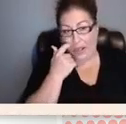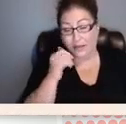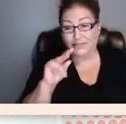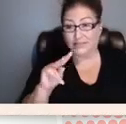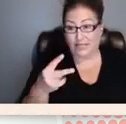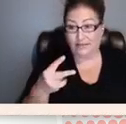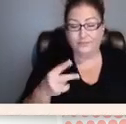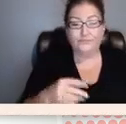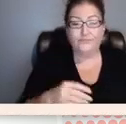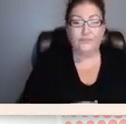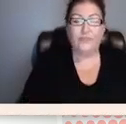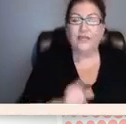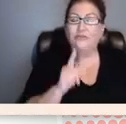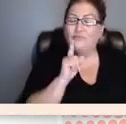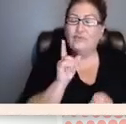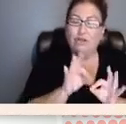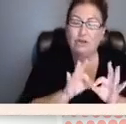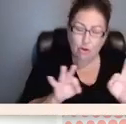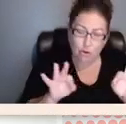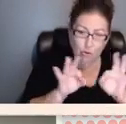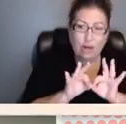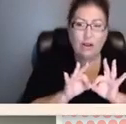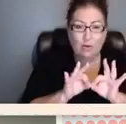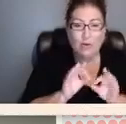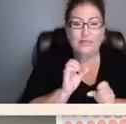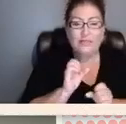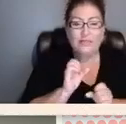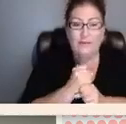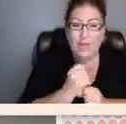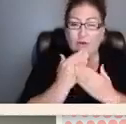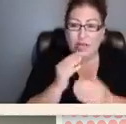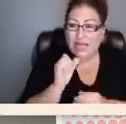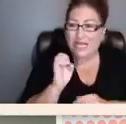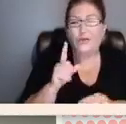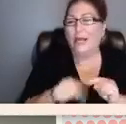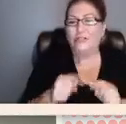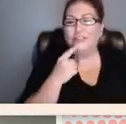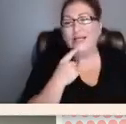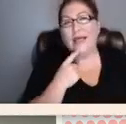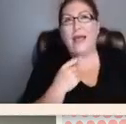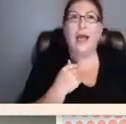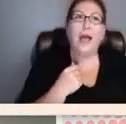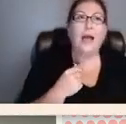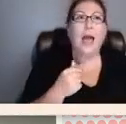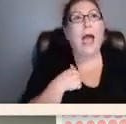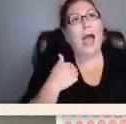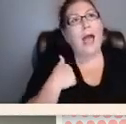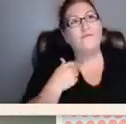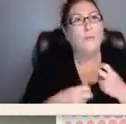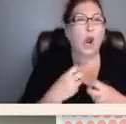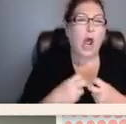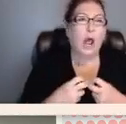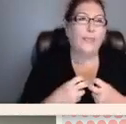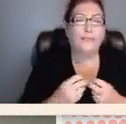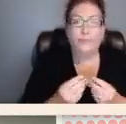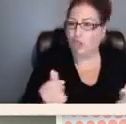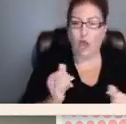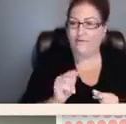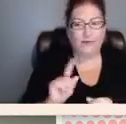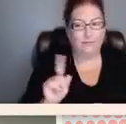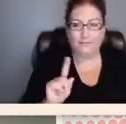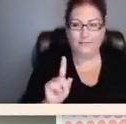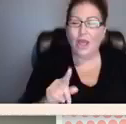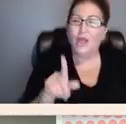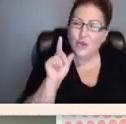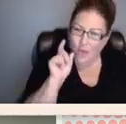it's critical to make a compelling case. You just can't say, I have a problem, solve it. You have to